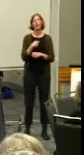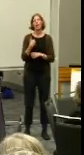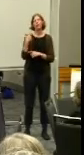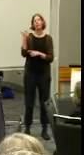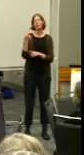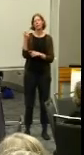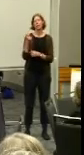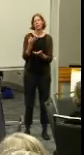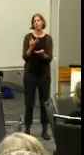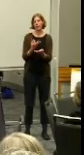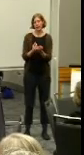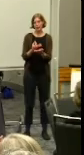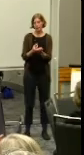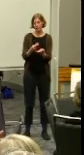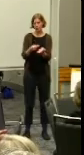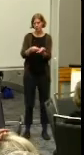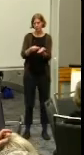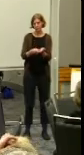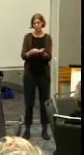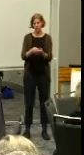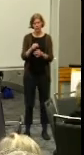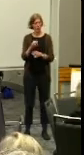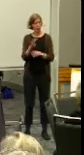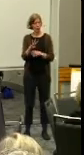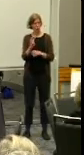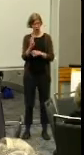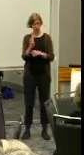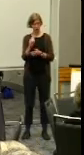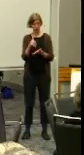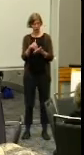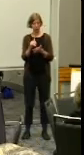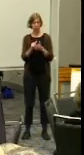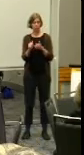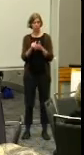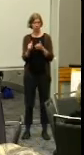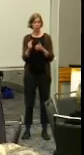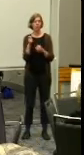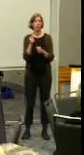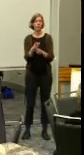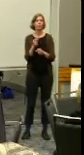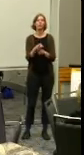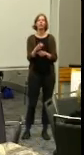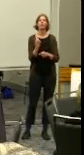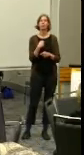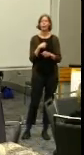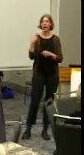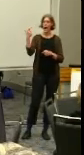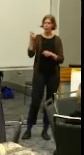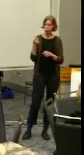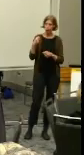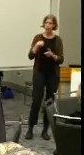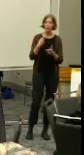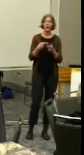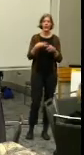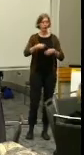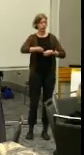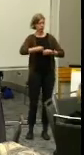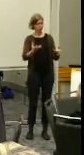$400,000 a year that we put out and utilise for that, do lots of technical assistance, provide business grants and those